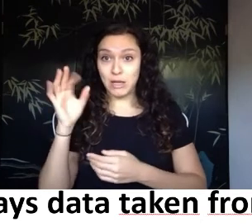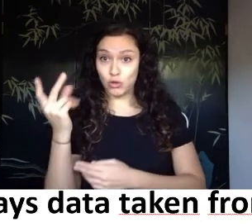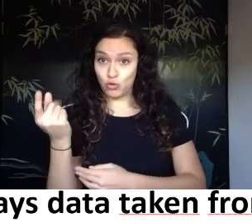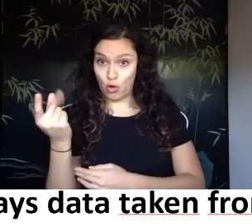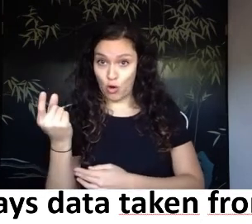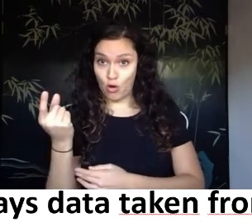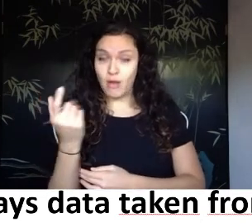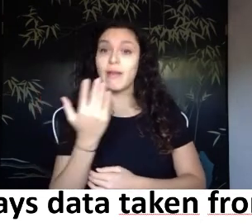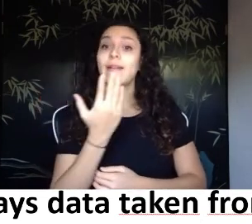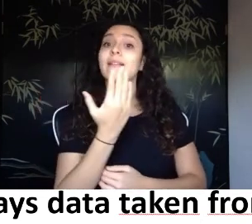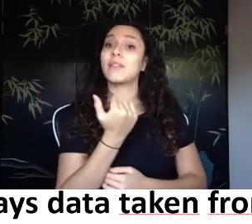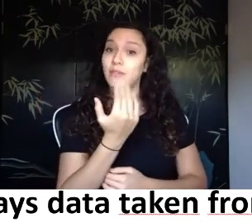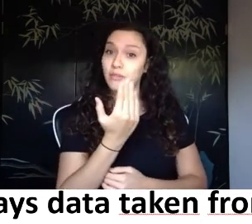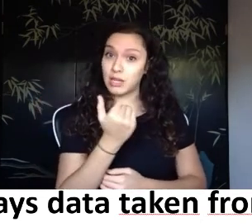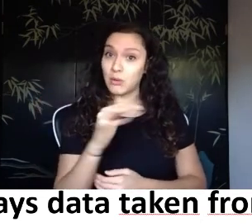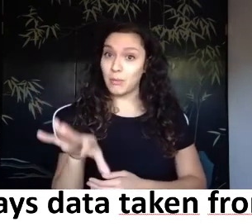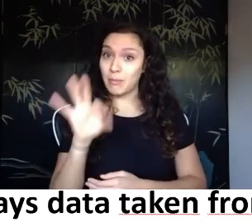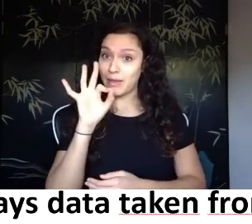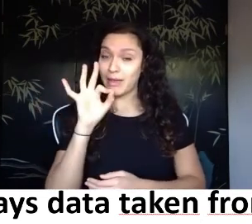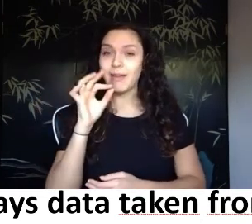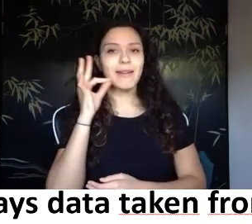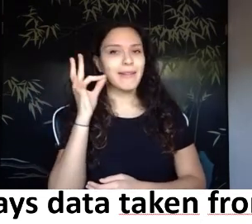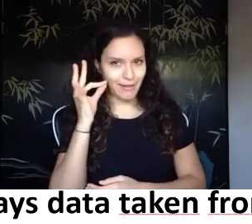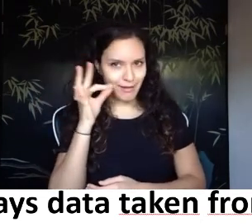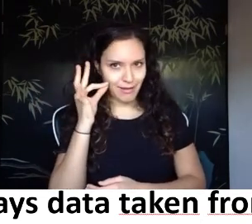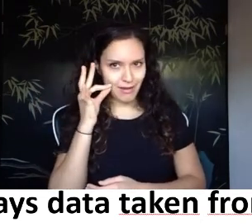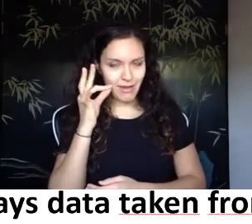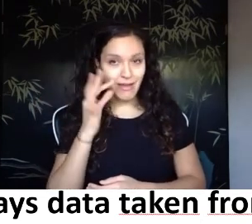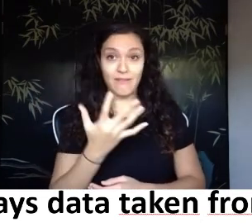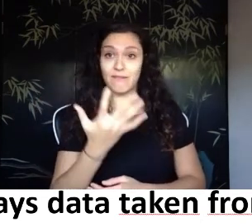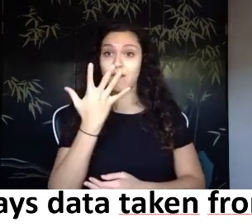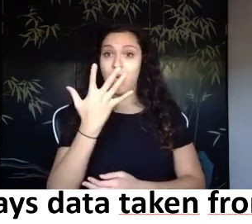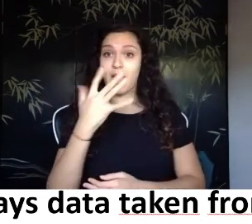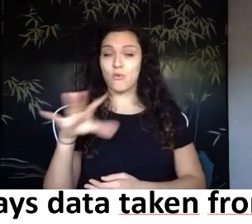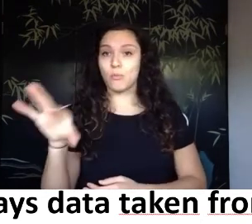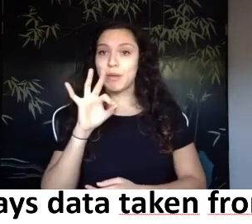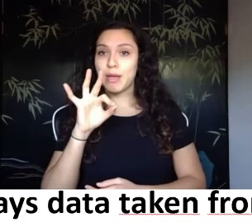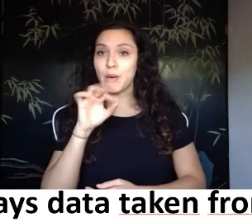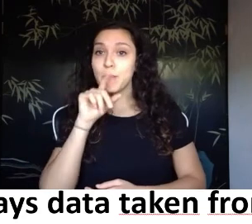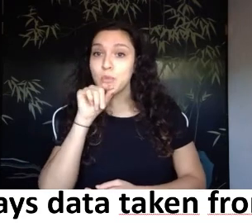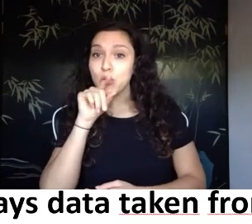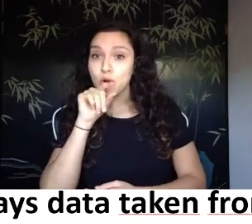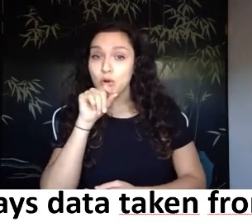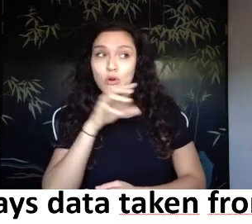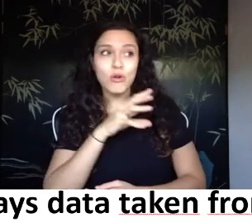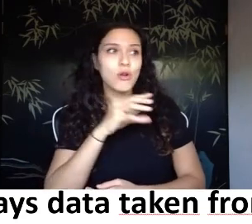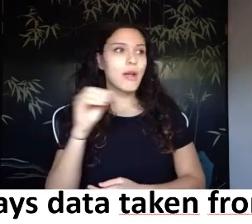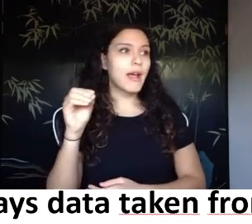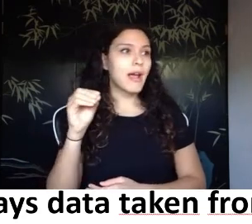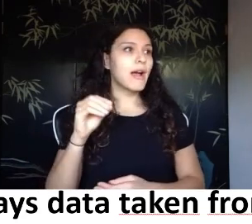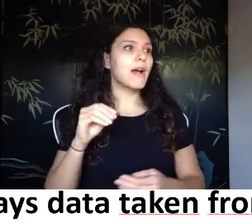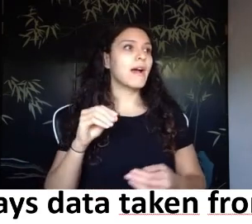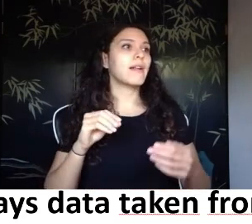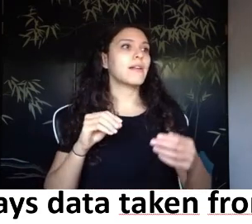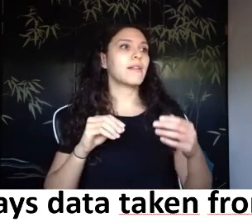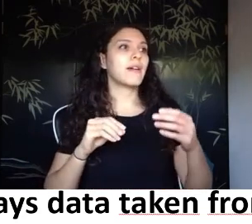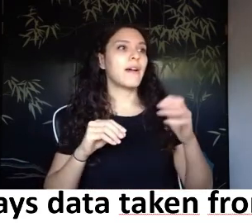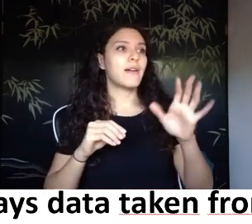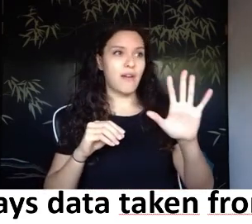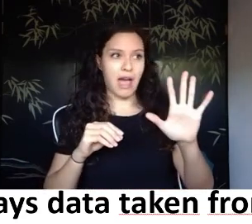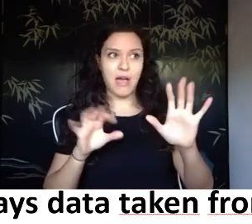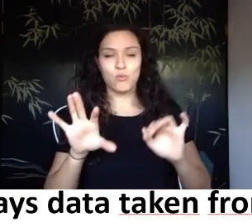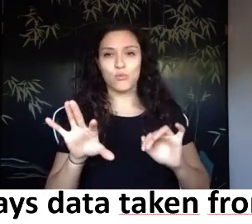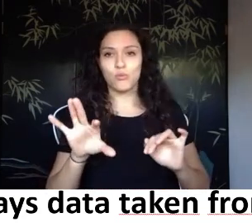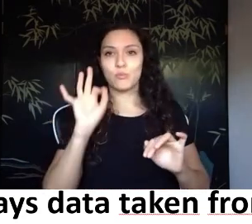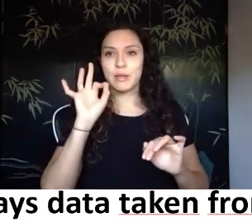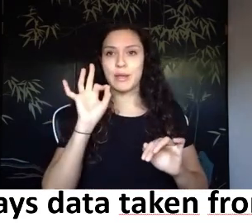students, 5 students would choose a dog, 15 students would choose a cat, 5 would choose a bird,